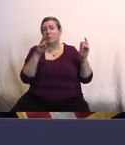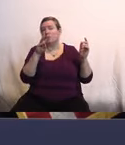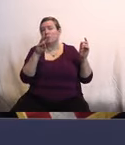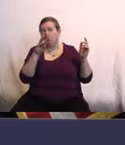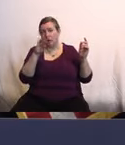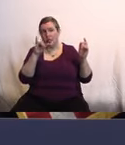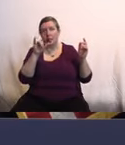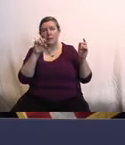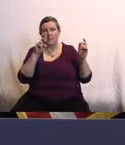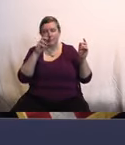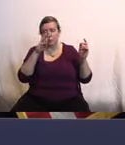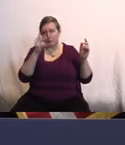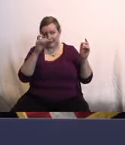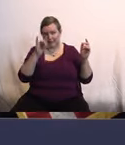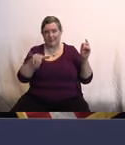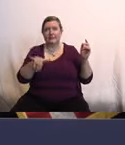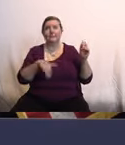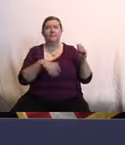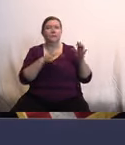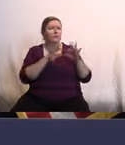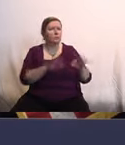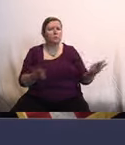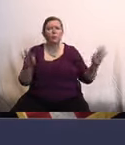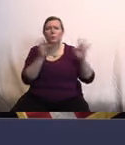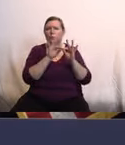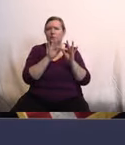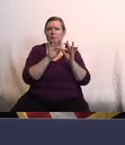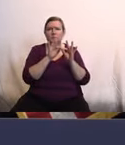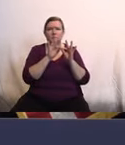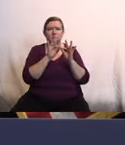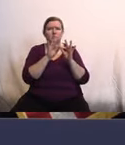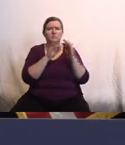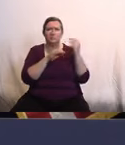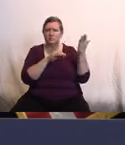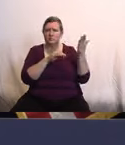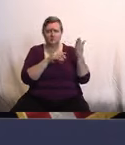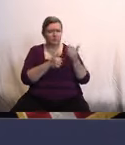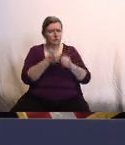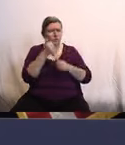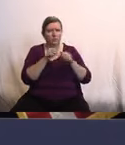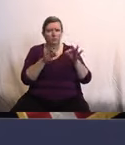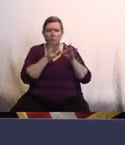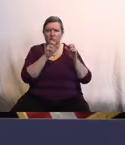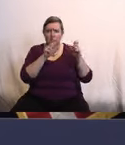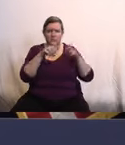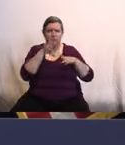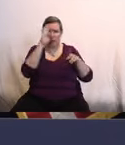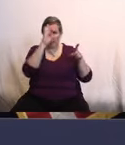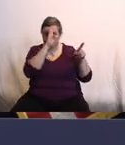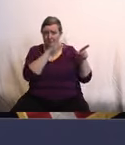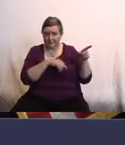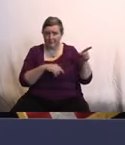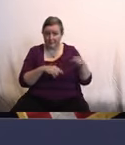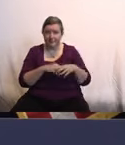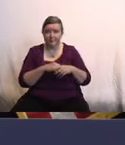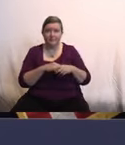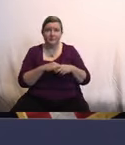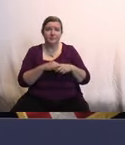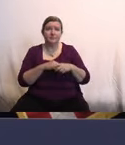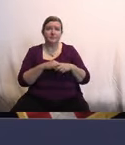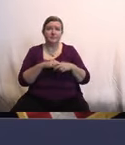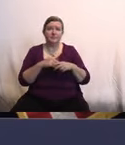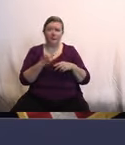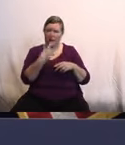hospitals, all the data is important, but that's even more important. Again, you asked this question before, and I'll continue to